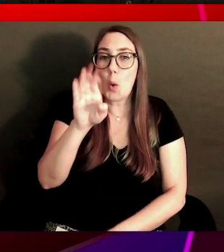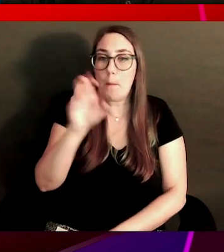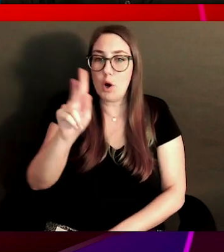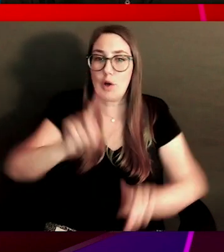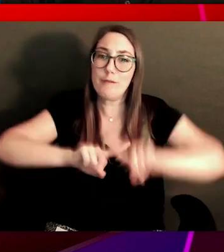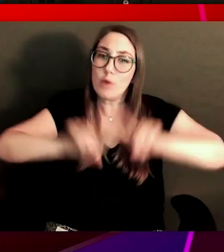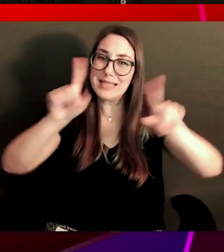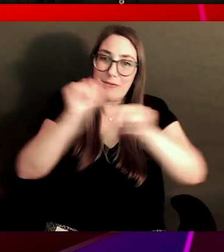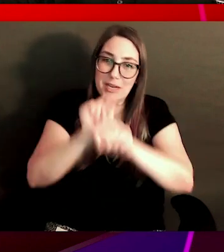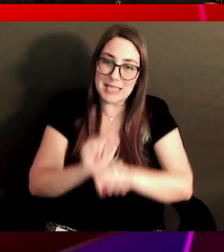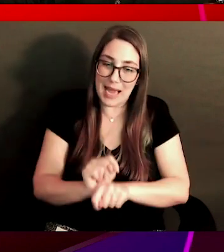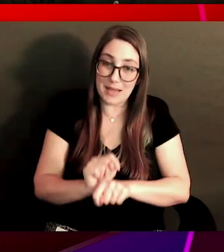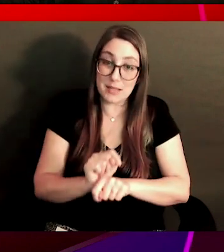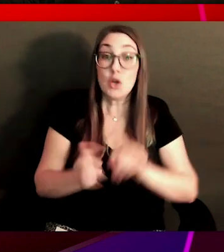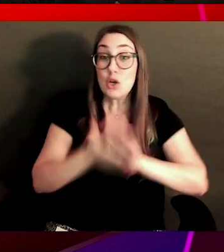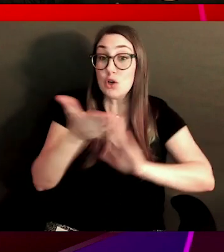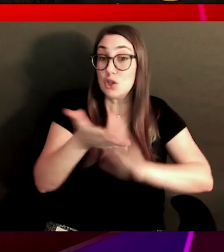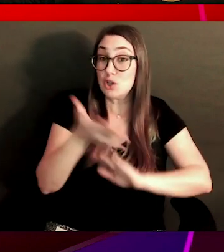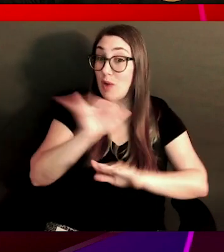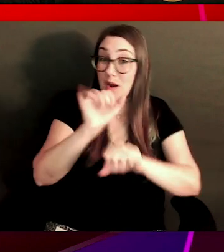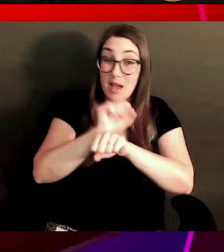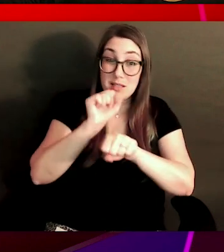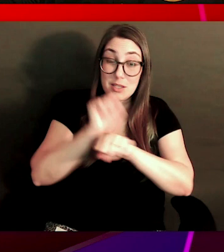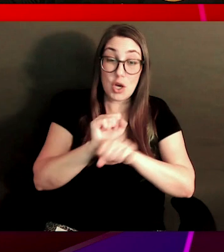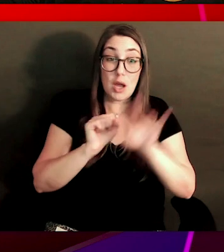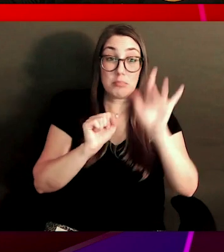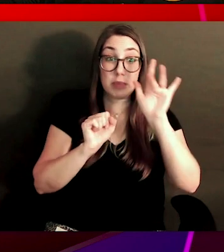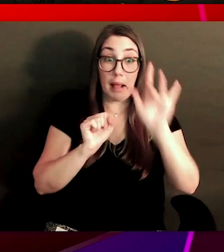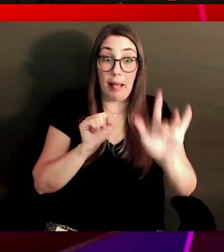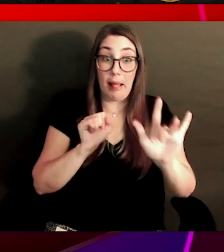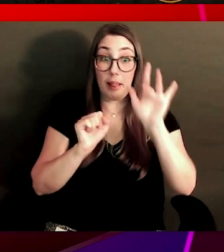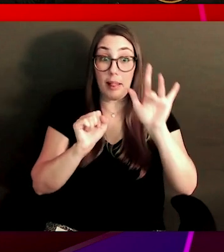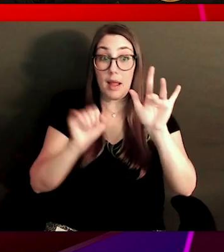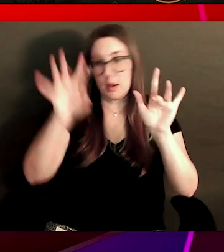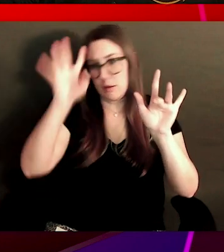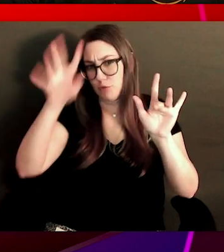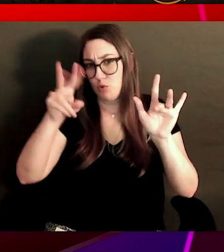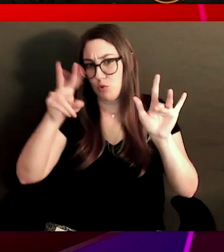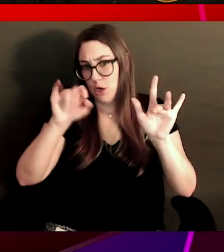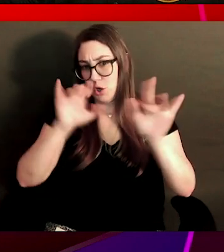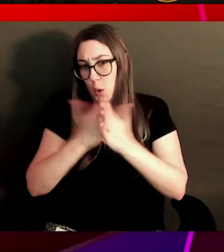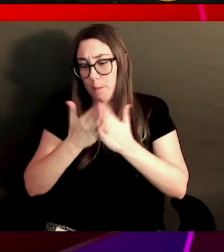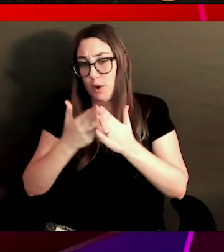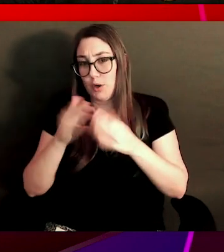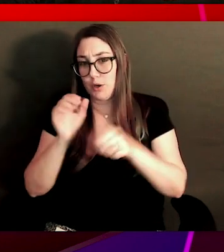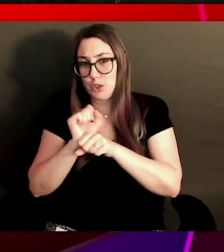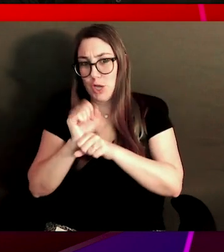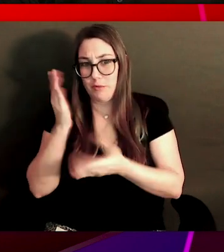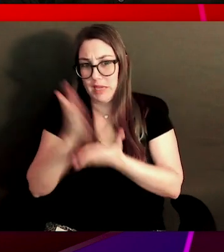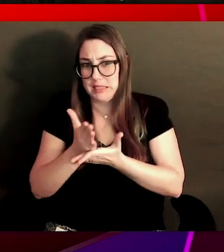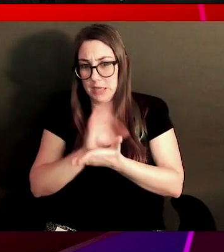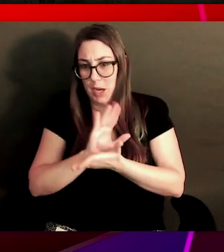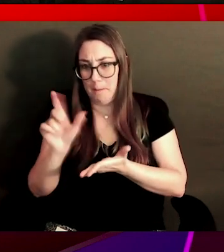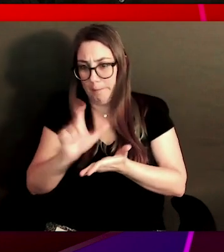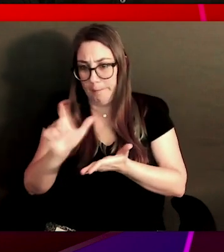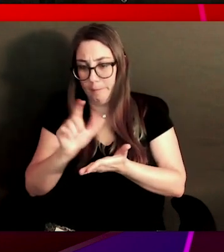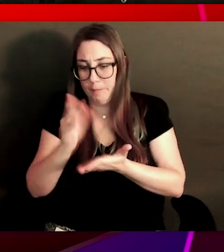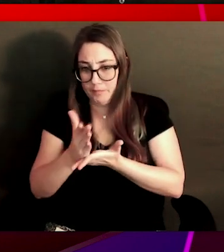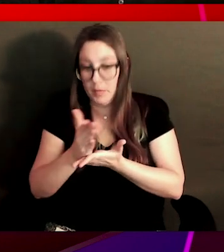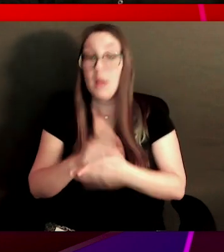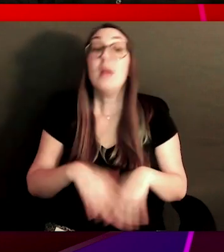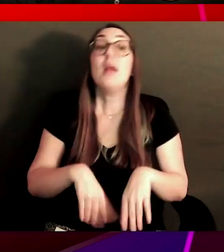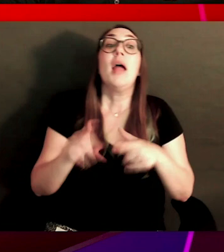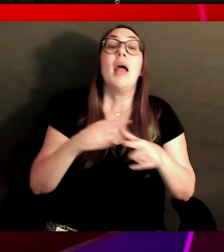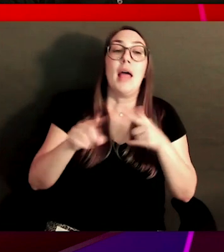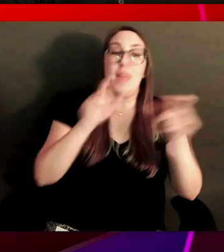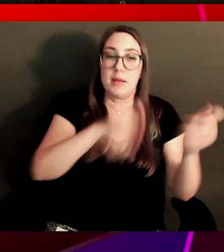this as a job, I simply click this button right here, which says create notebook job, if I stop moving my cursor, and we'll be taken to a screen